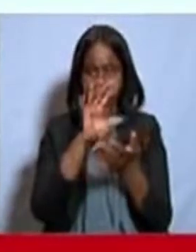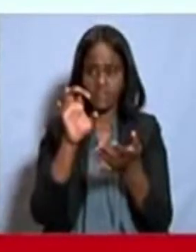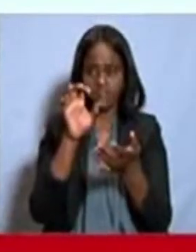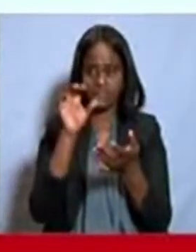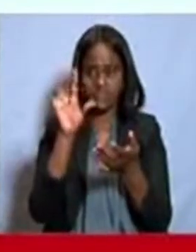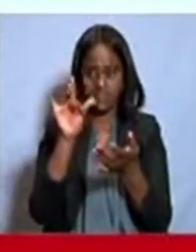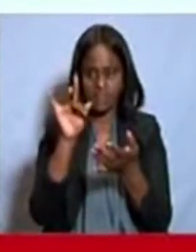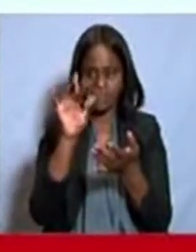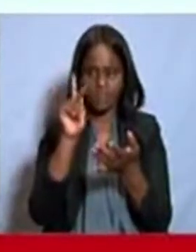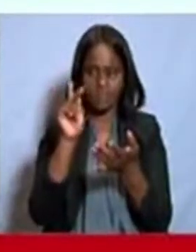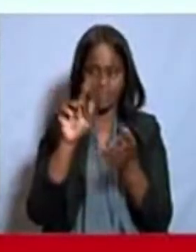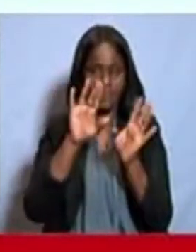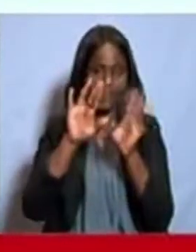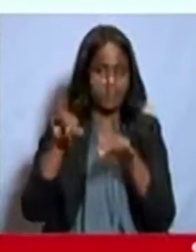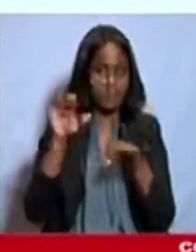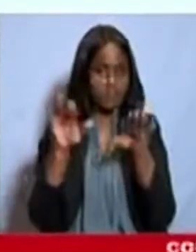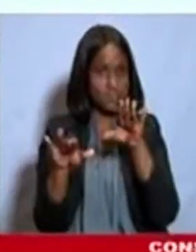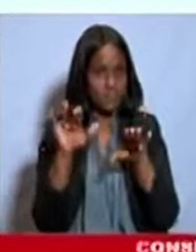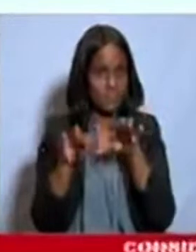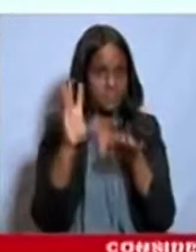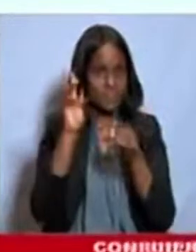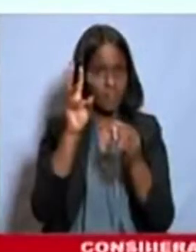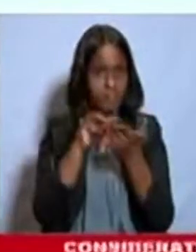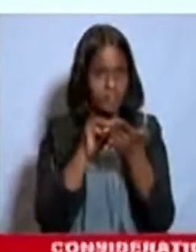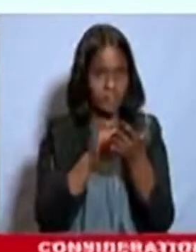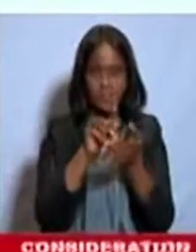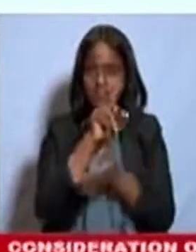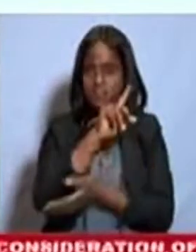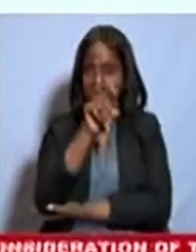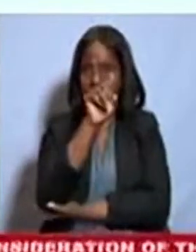6,184,518 kwacha, leaving a balance of